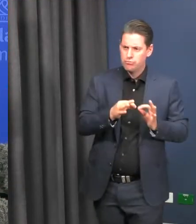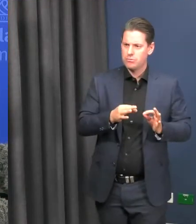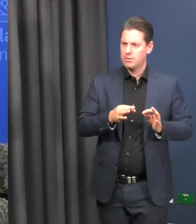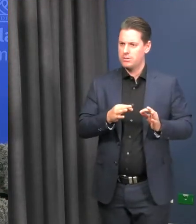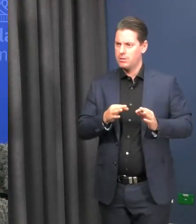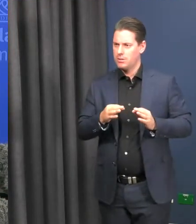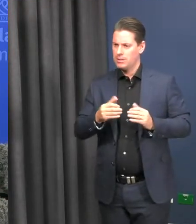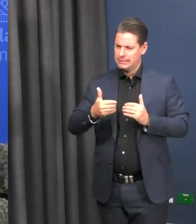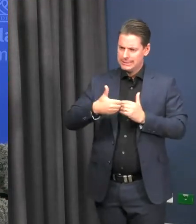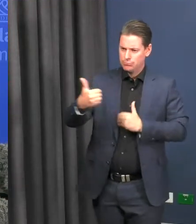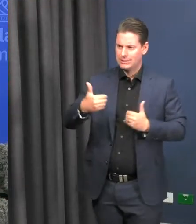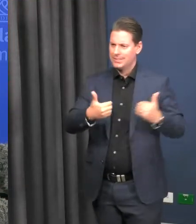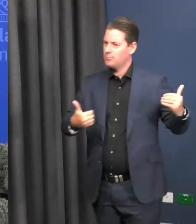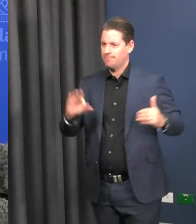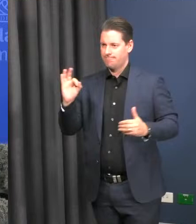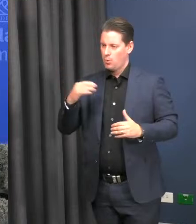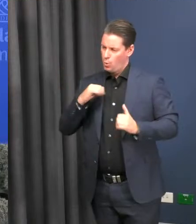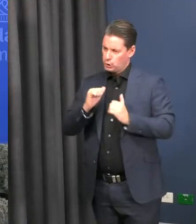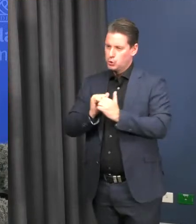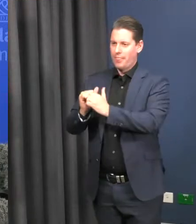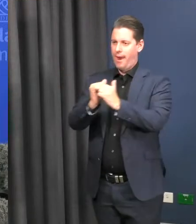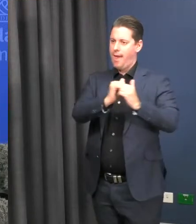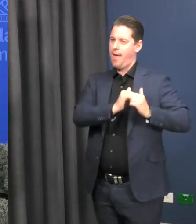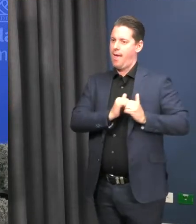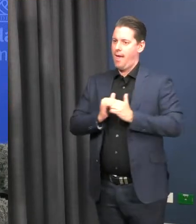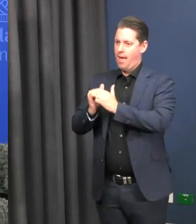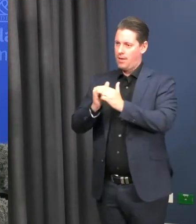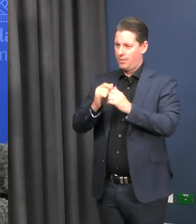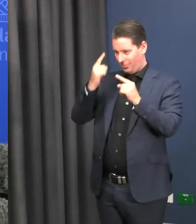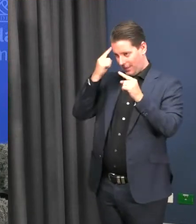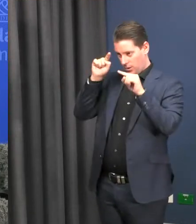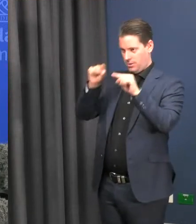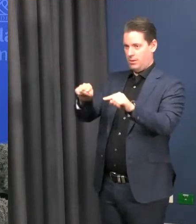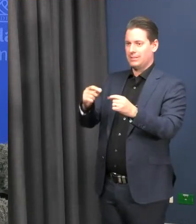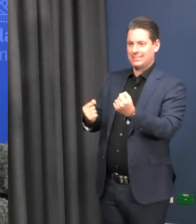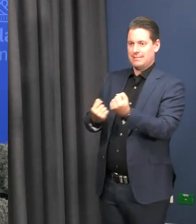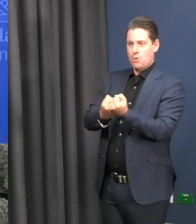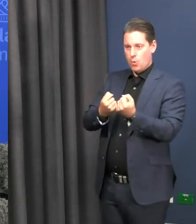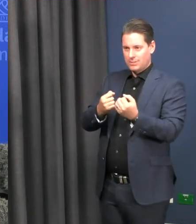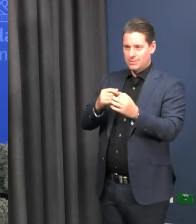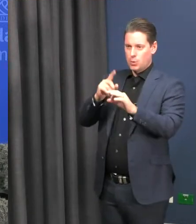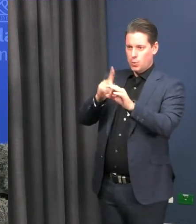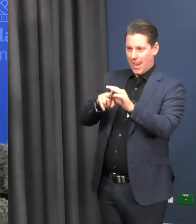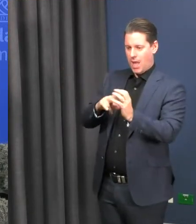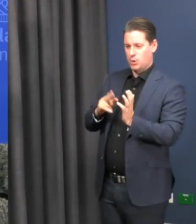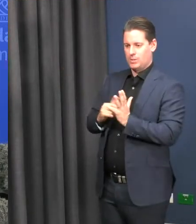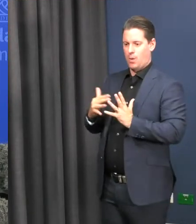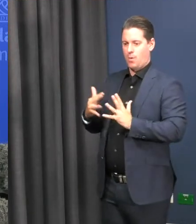Wales and Queensland, just Australians working together. And how long will you be here for?